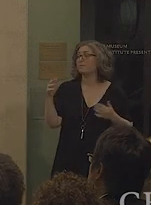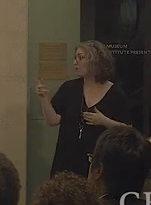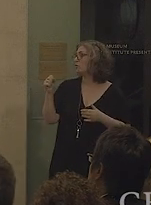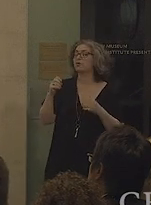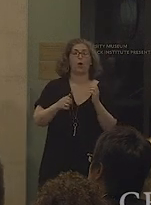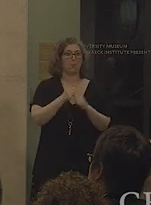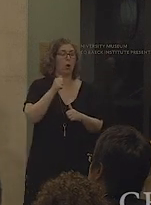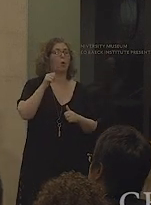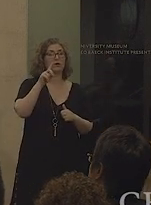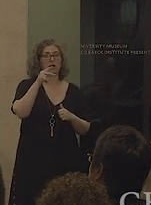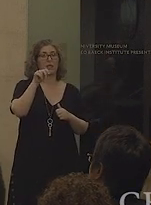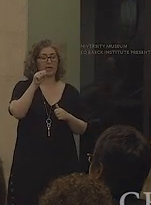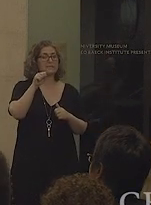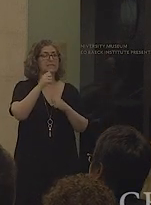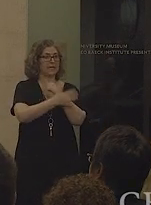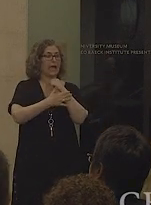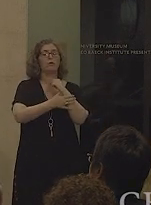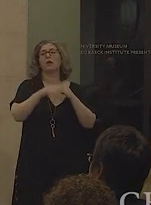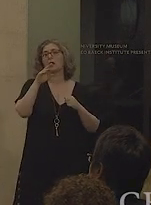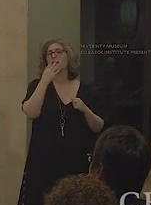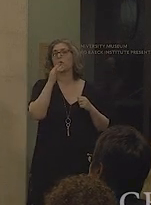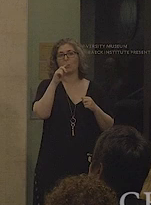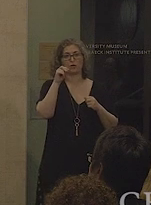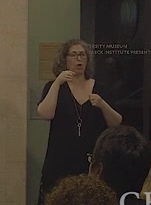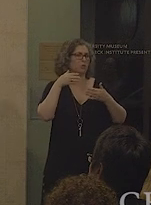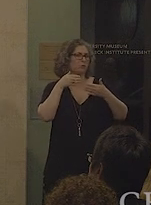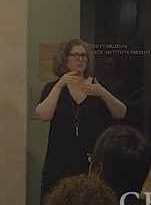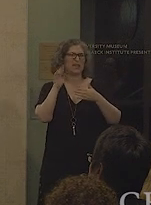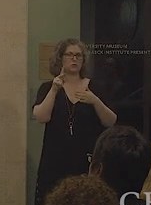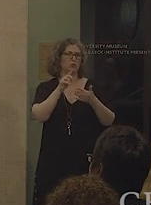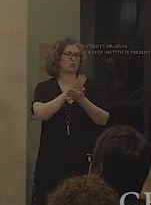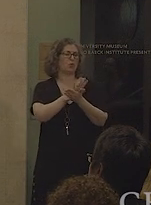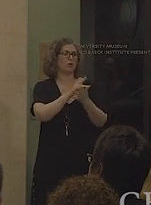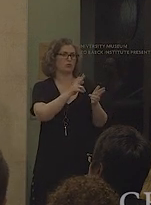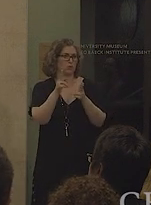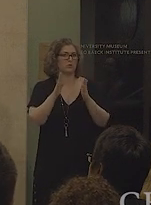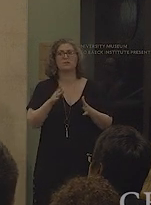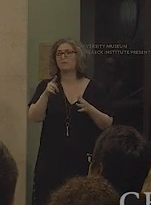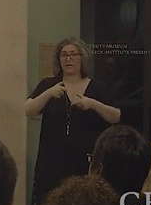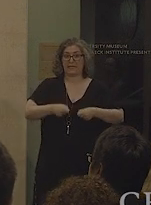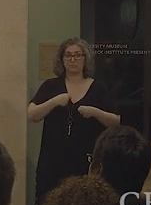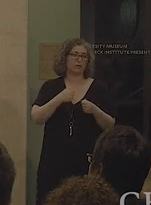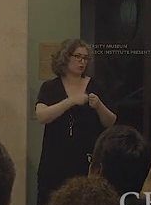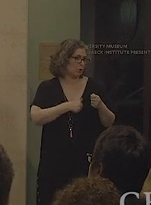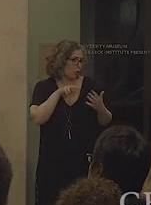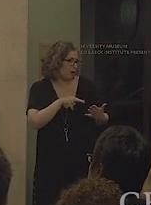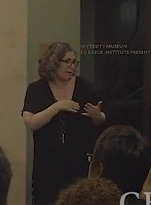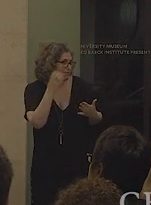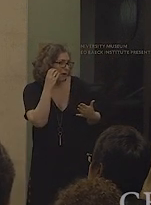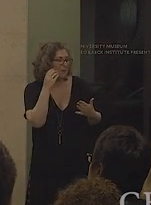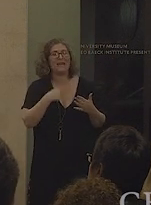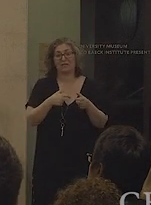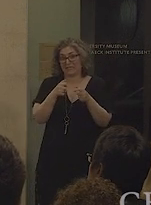County, Colorado, which is where the shooting at the school was near Denver, texted me. Sorry, I was looking on my phone. That's why.